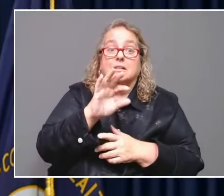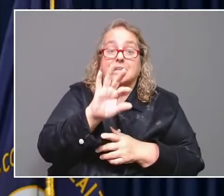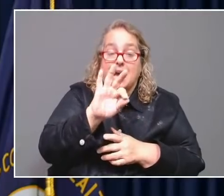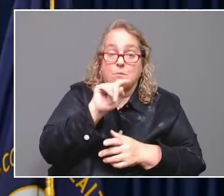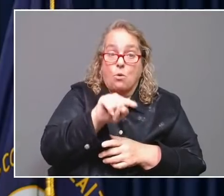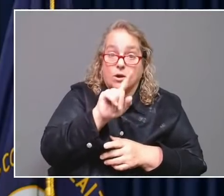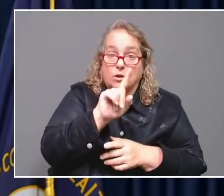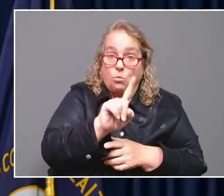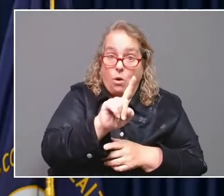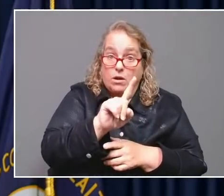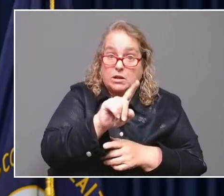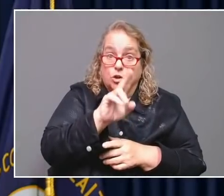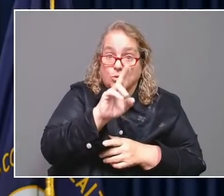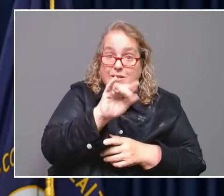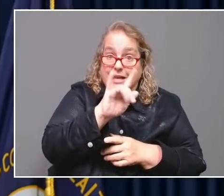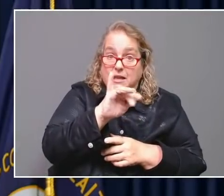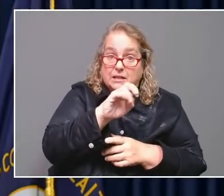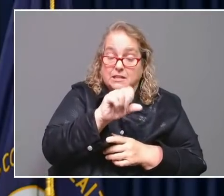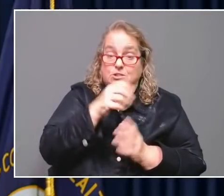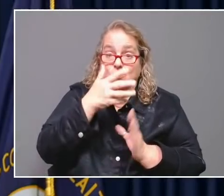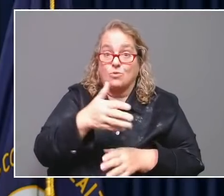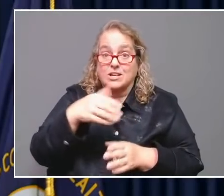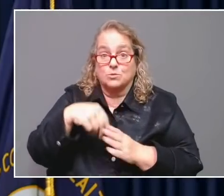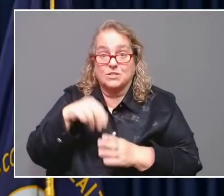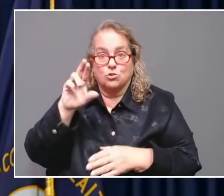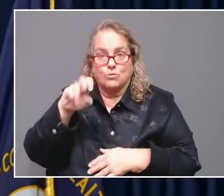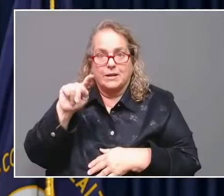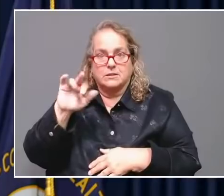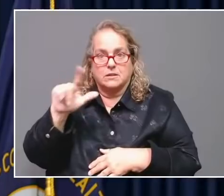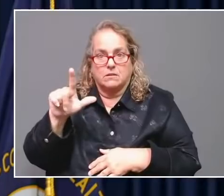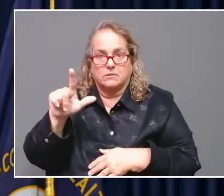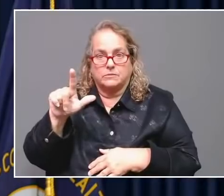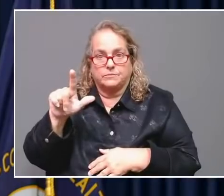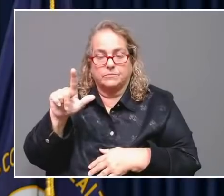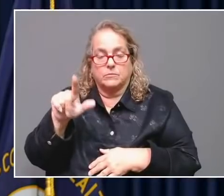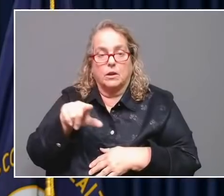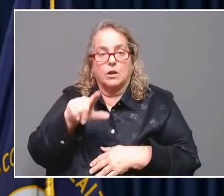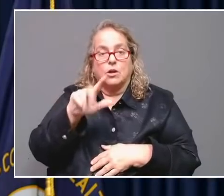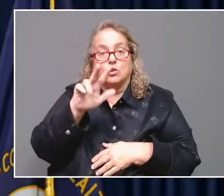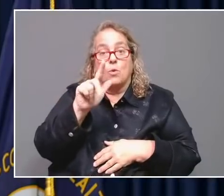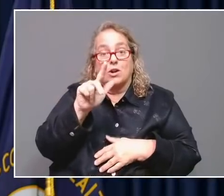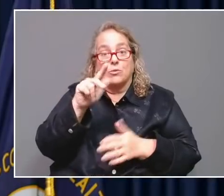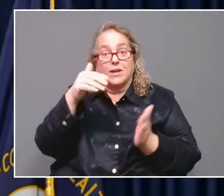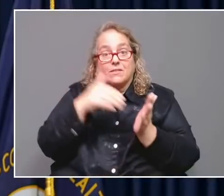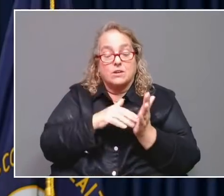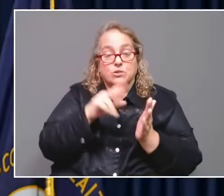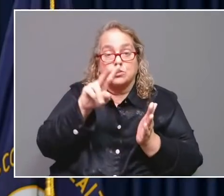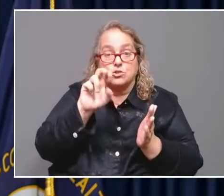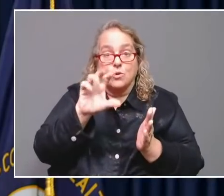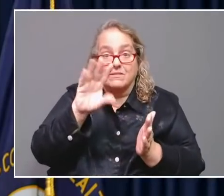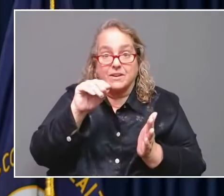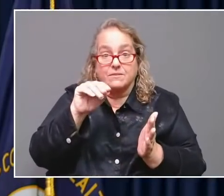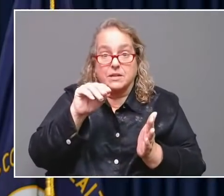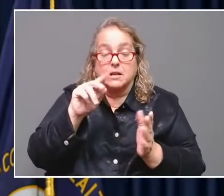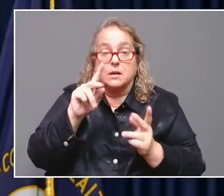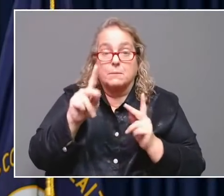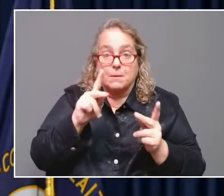in utility assistance. Total of 23,250 individual payments have been processed,